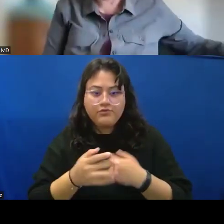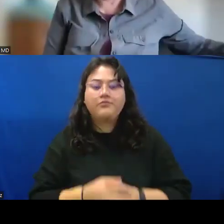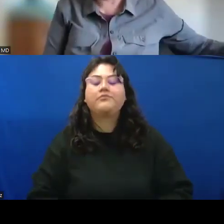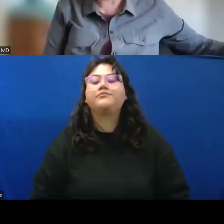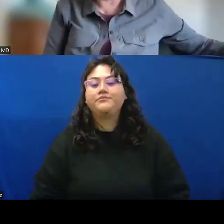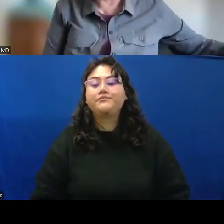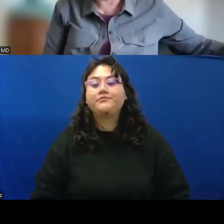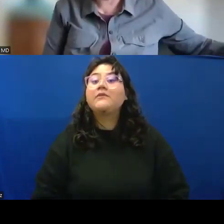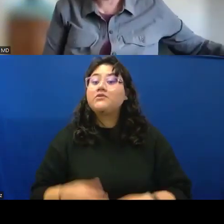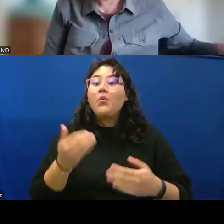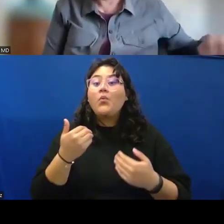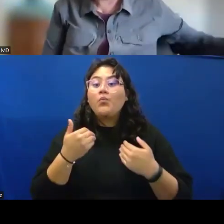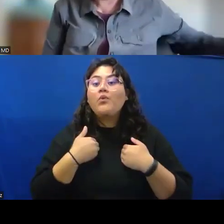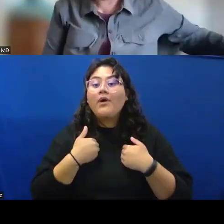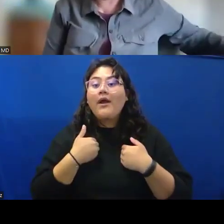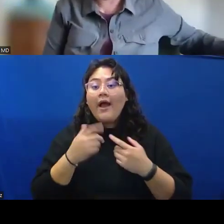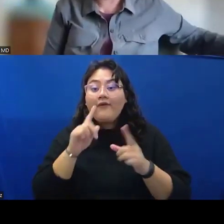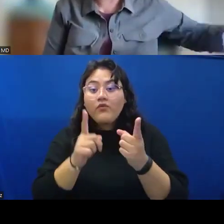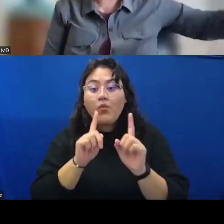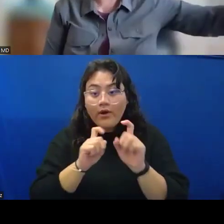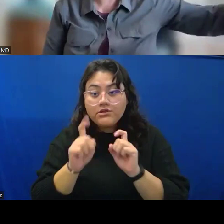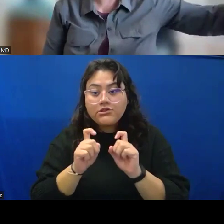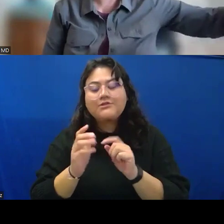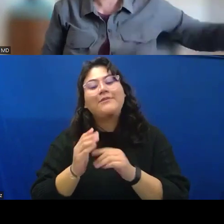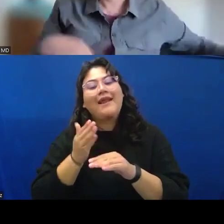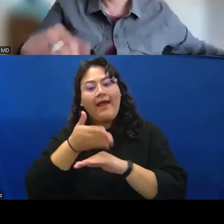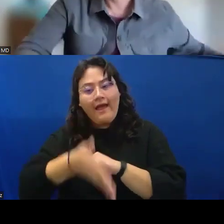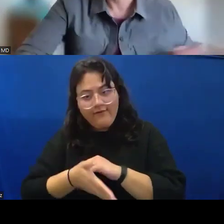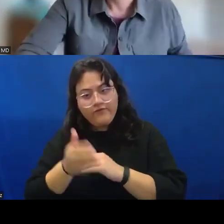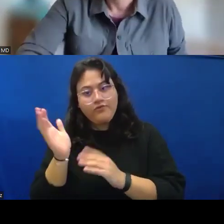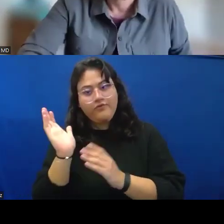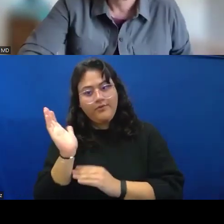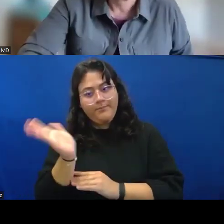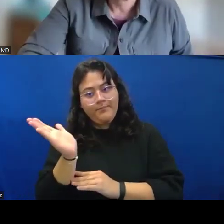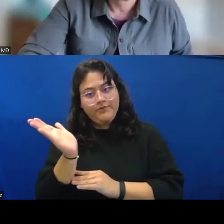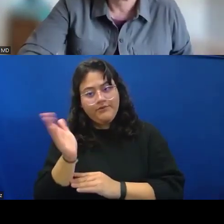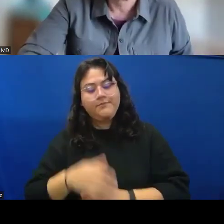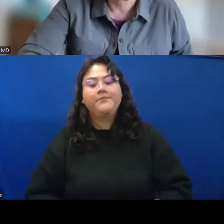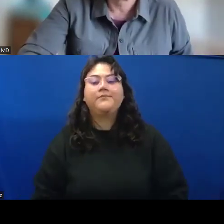Yeah, so we're going to hold questions till the end of the talk.